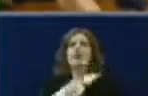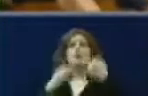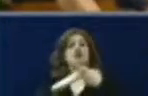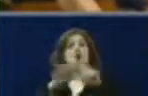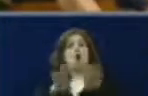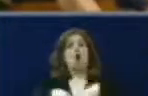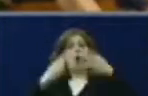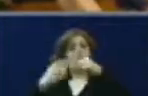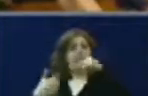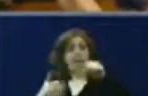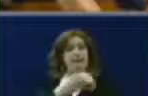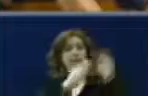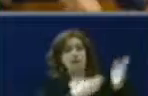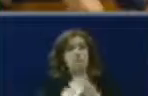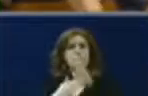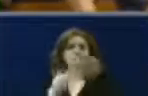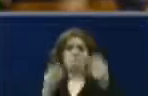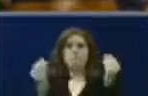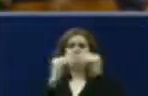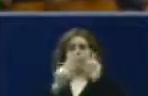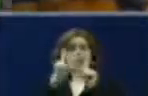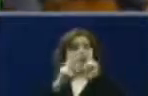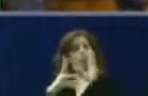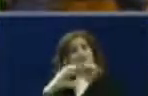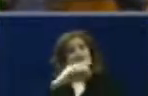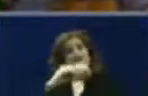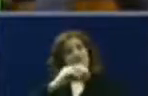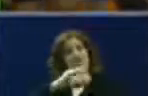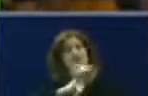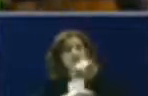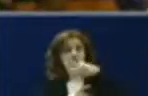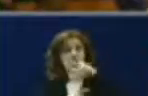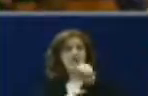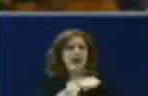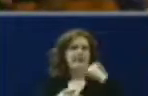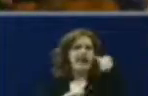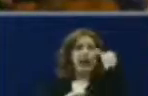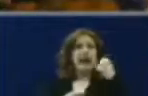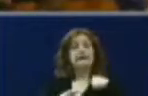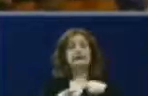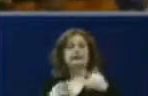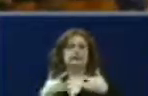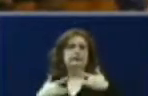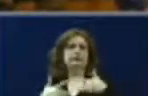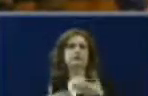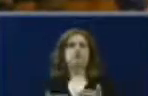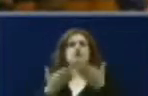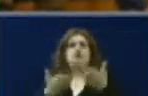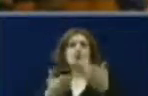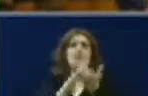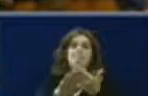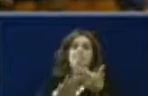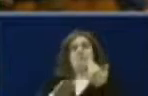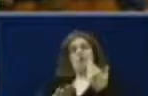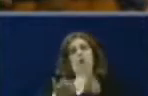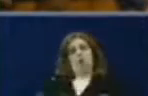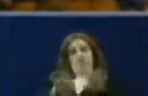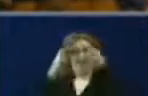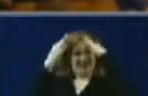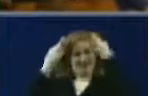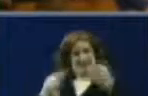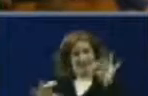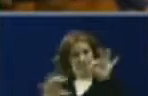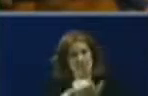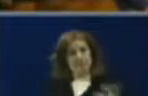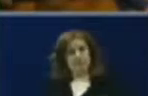letter forum so that more stakeholders would have the opportunity to have their ideas and concerns heard before important decisions are made by the board. We've